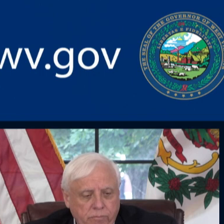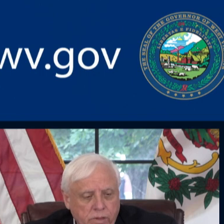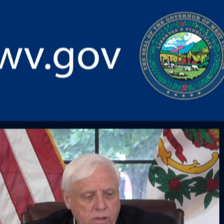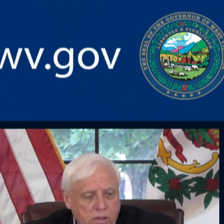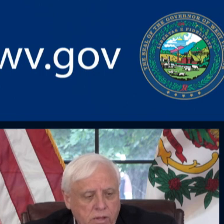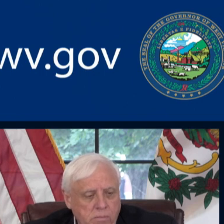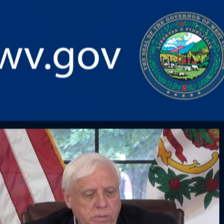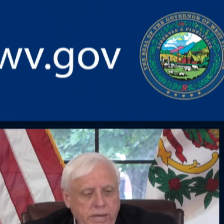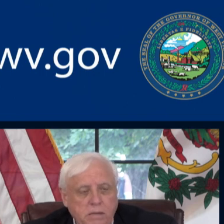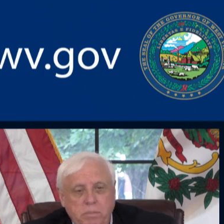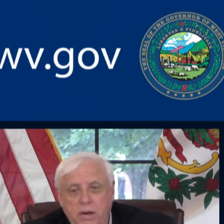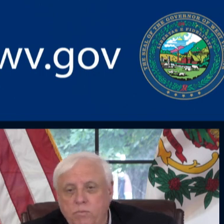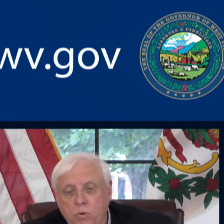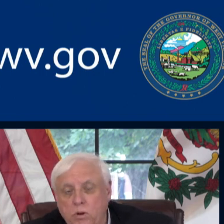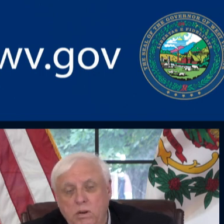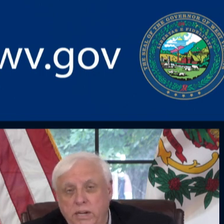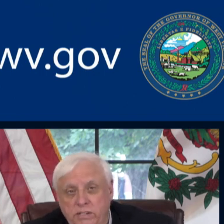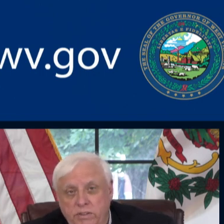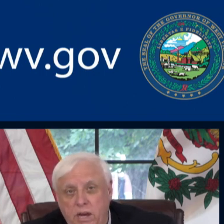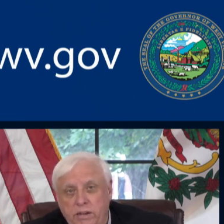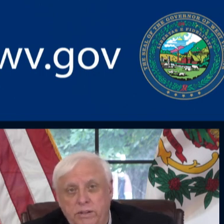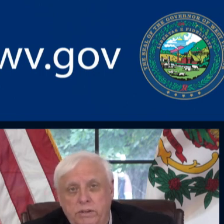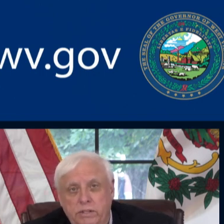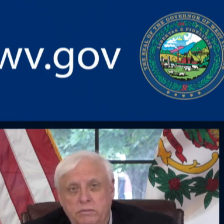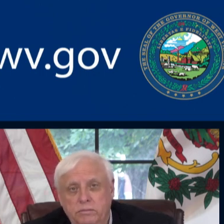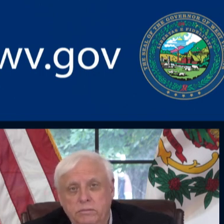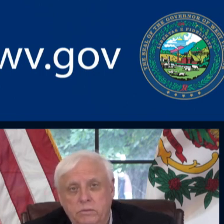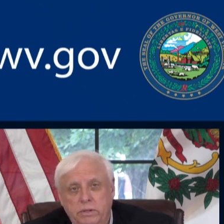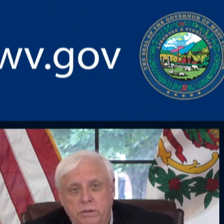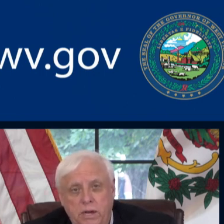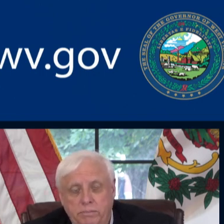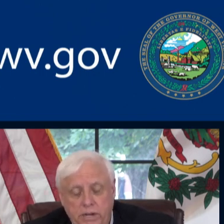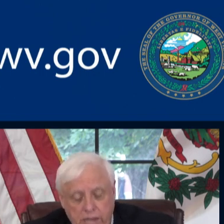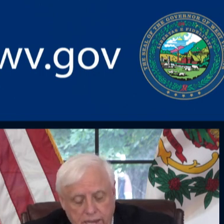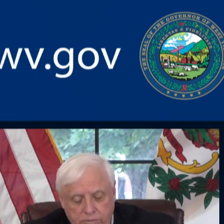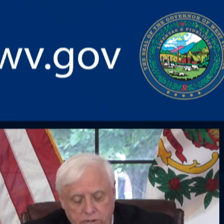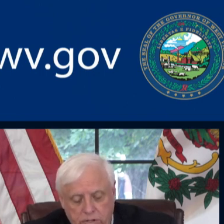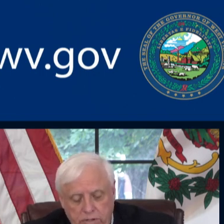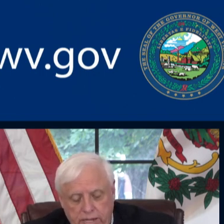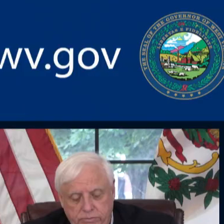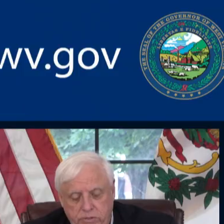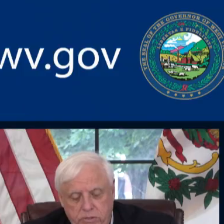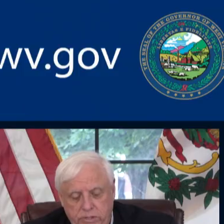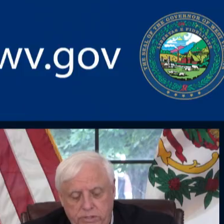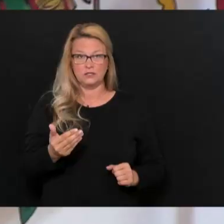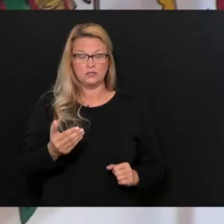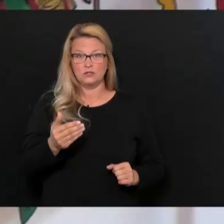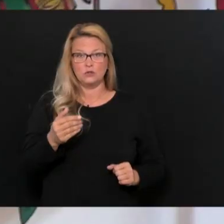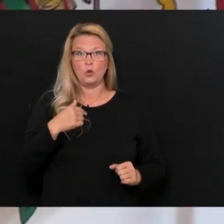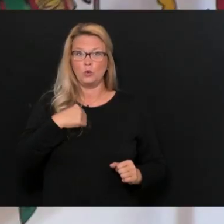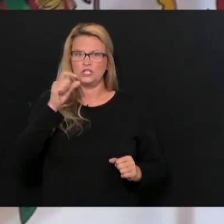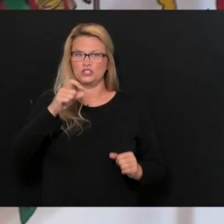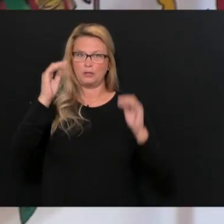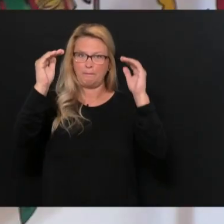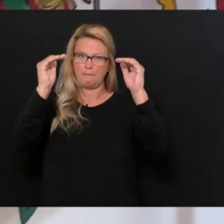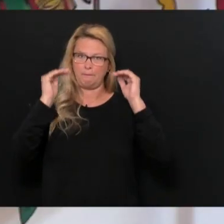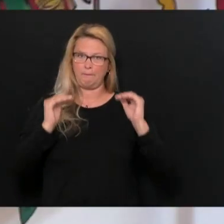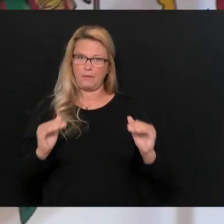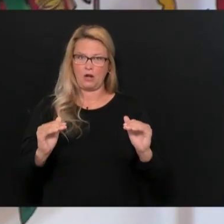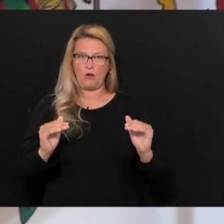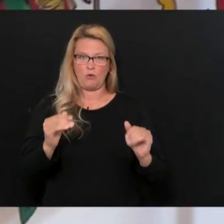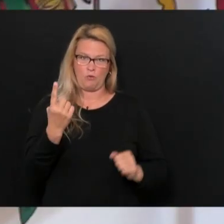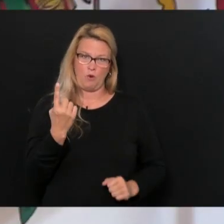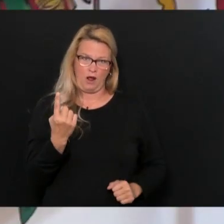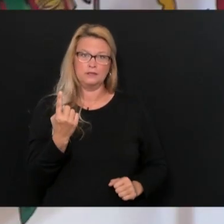that. Being above 1 is not good. We absolutely should keep that in